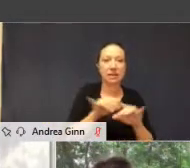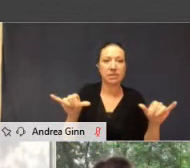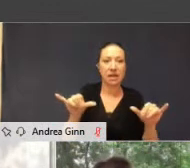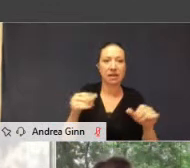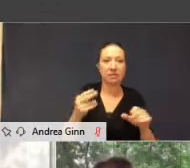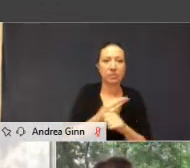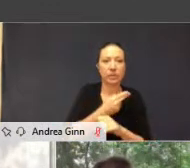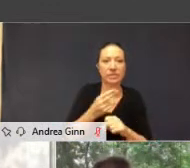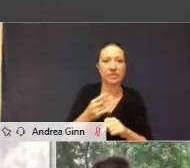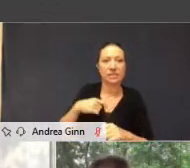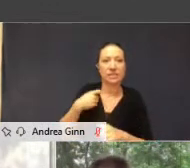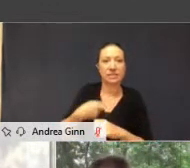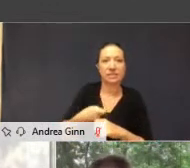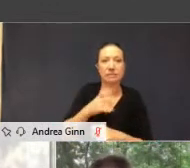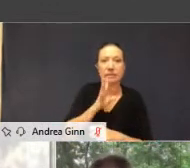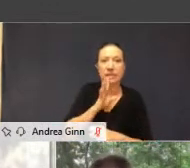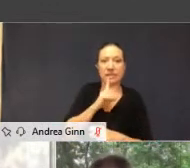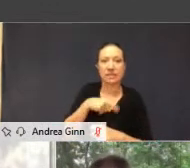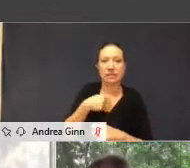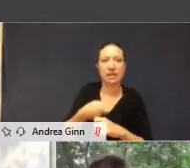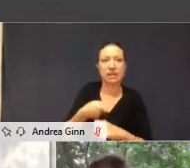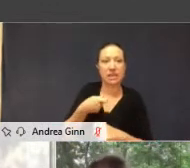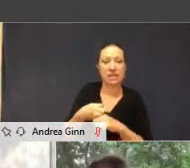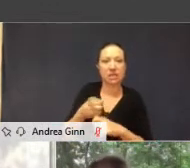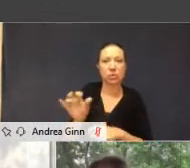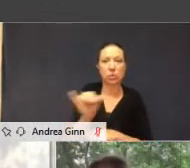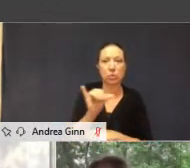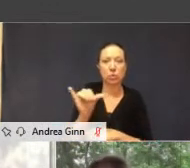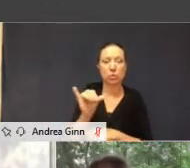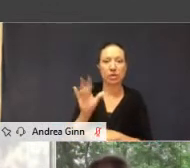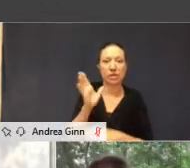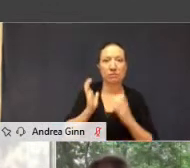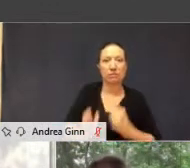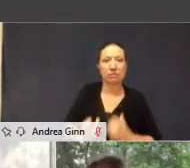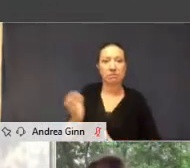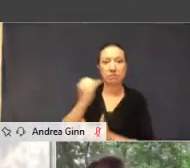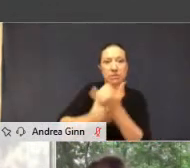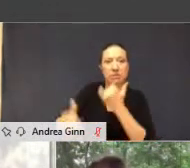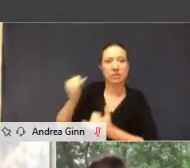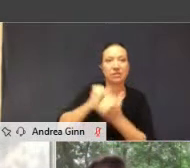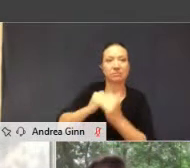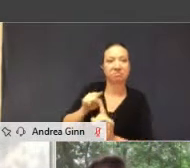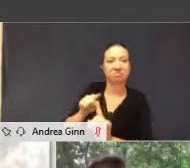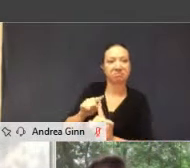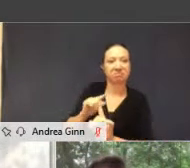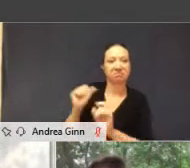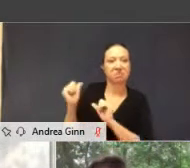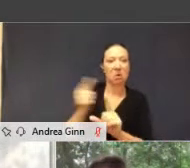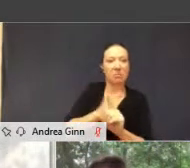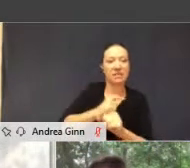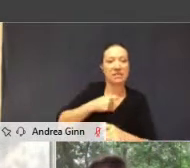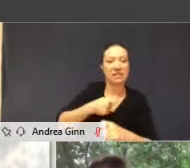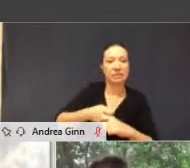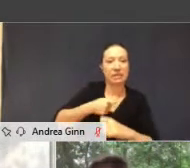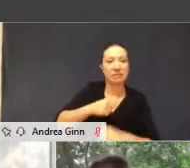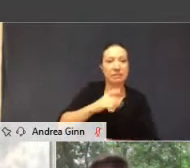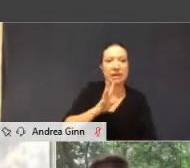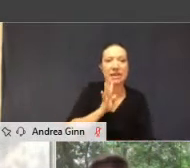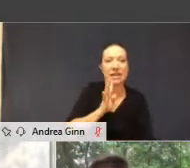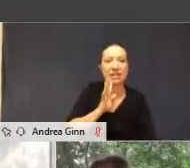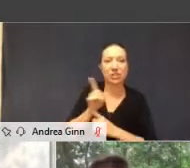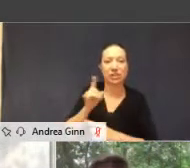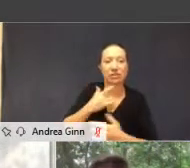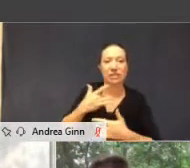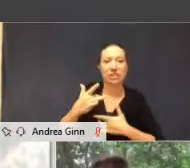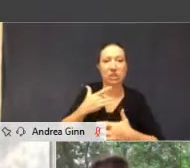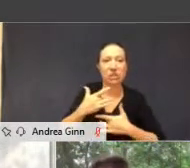my calls to the constituents have all been Spanish-speaking members of the community who are concerned about getting